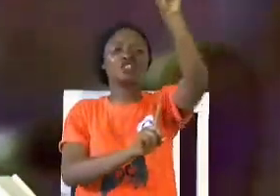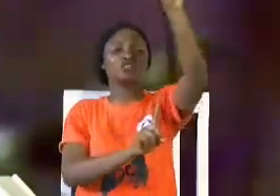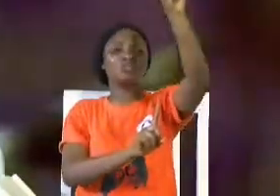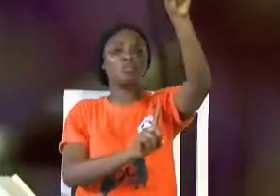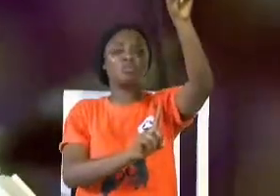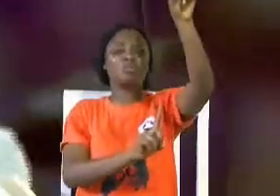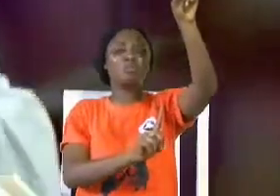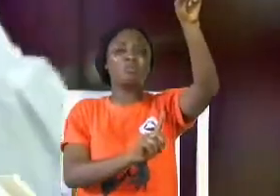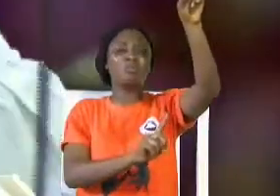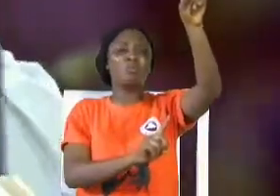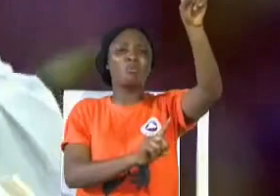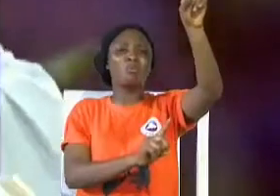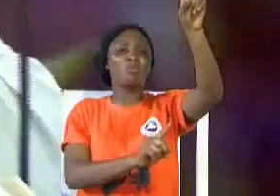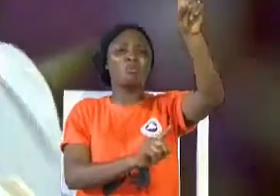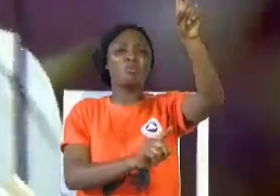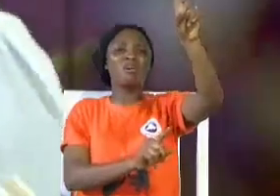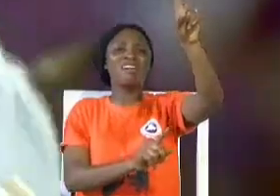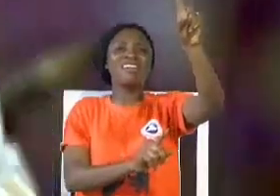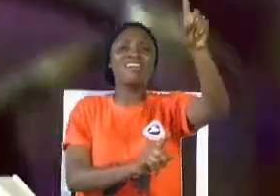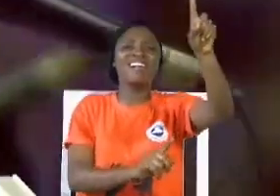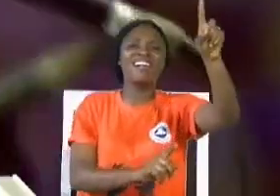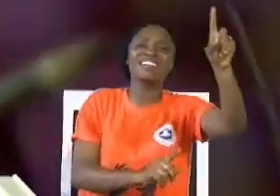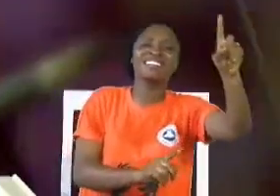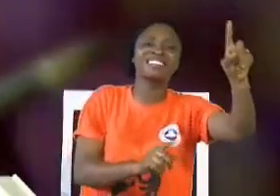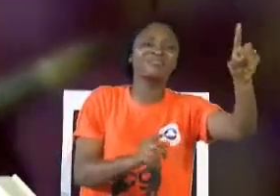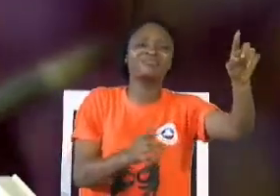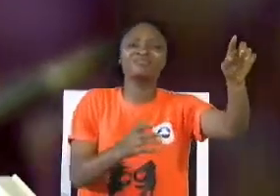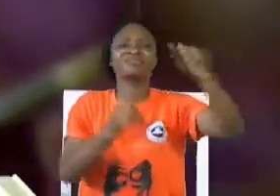5 seconds. 10 seconds and bless him.